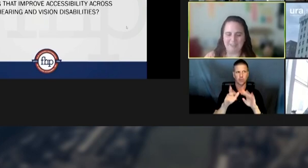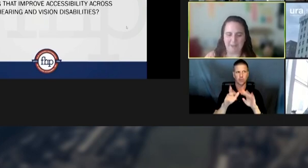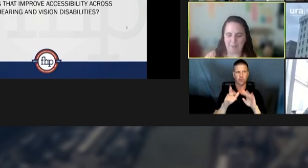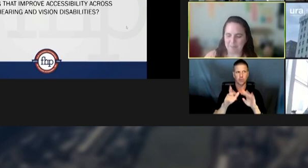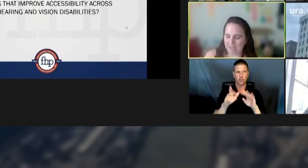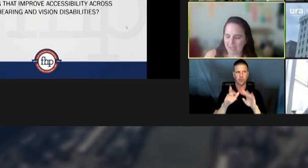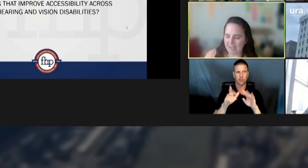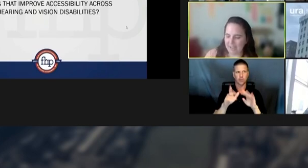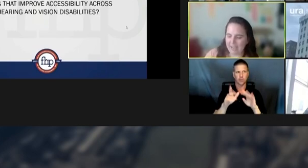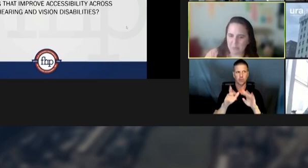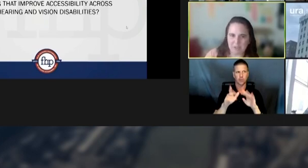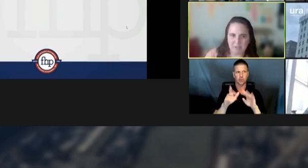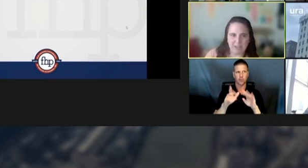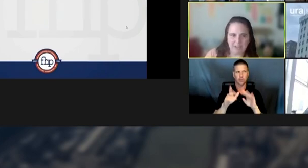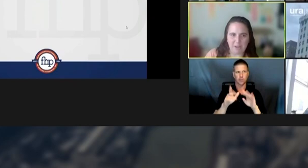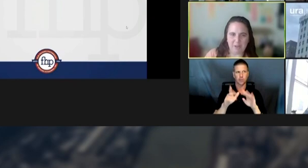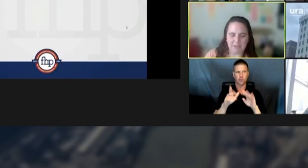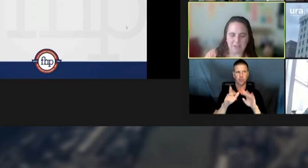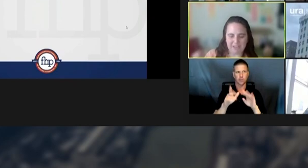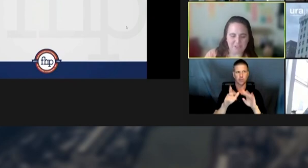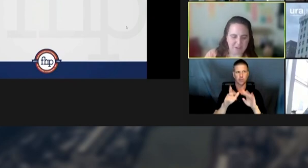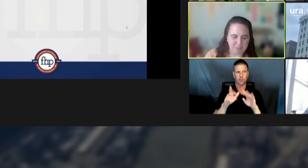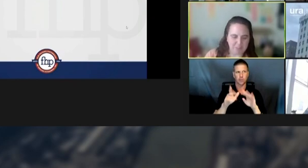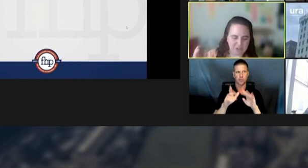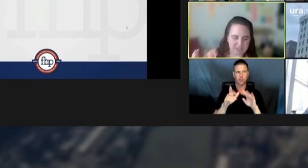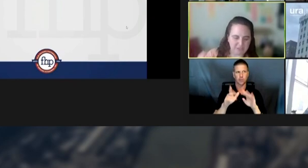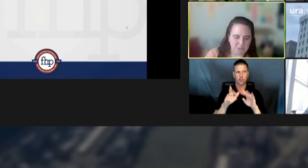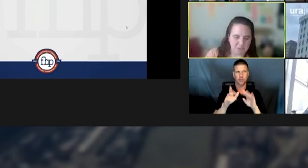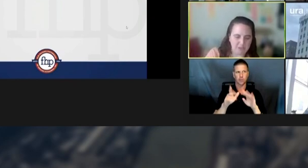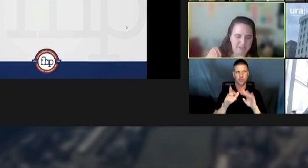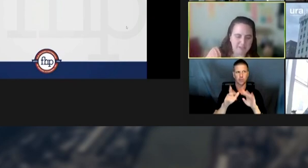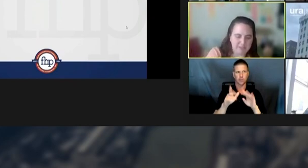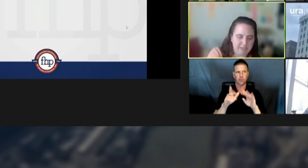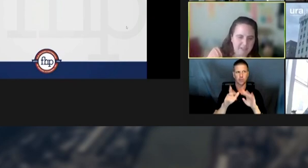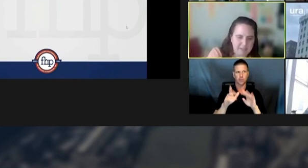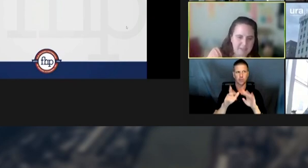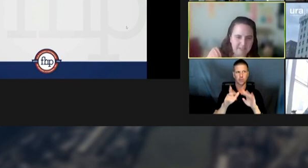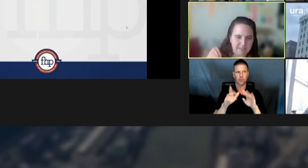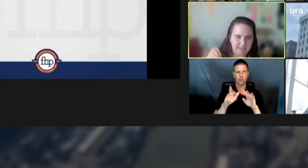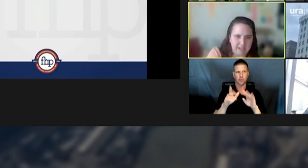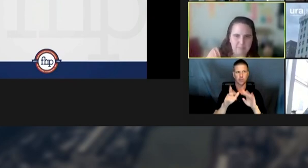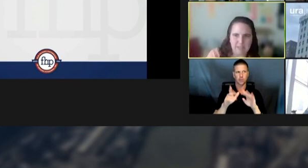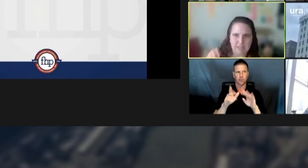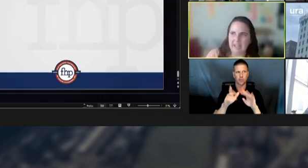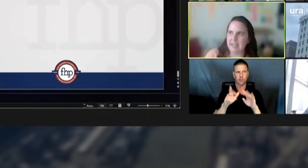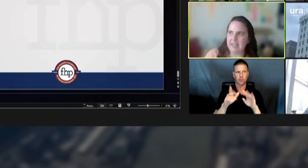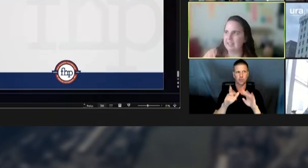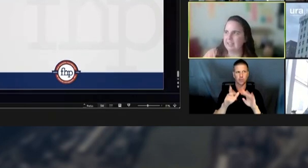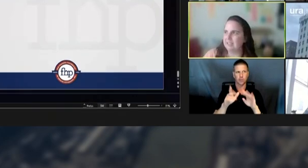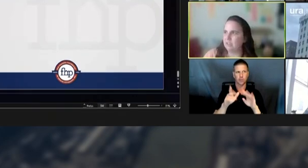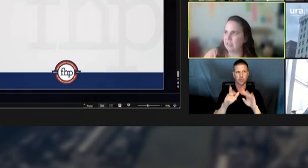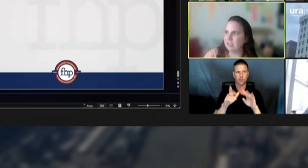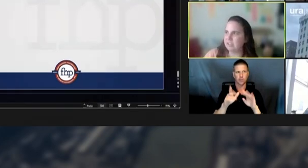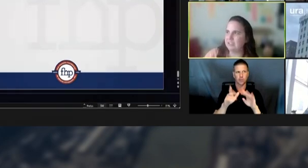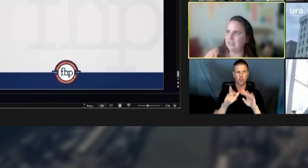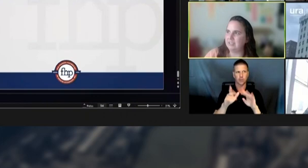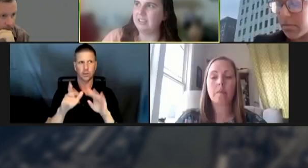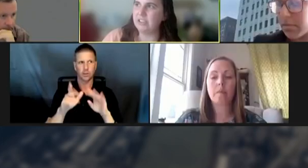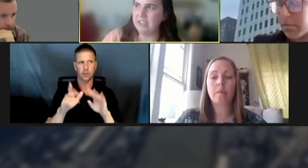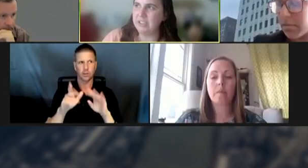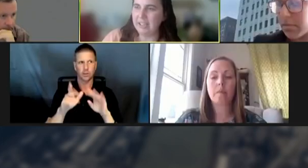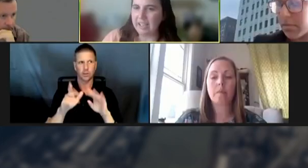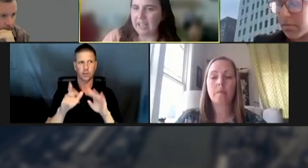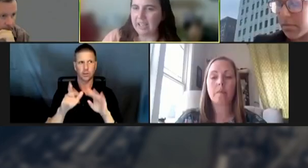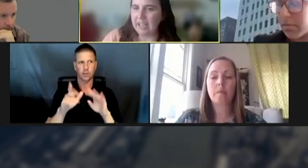space. So. I will dovetail. I apologize for, I appreciate everyone's immense time today and considerations and